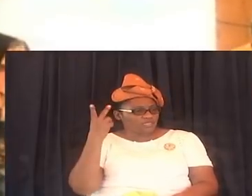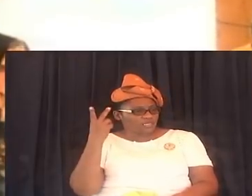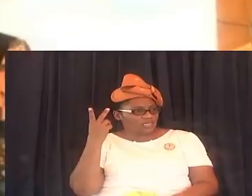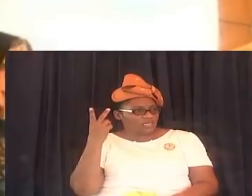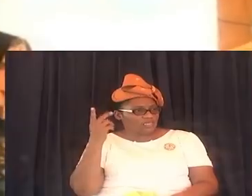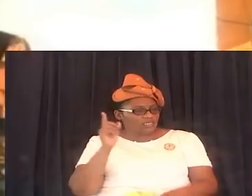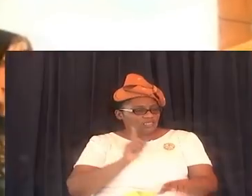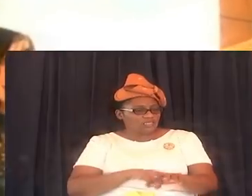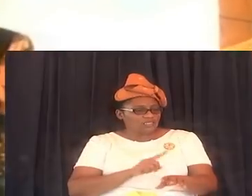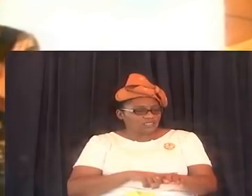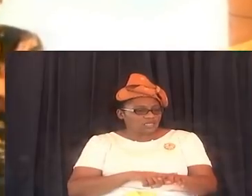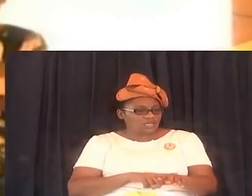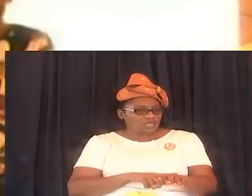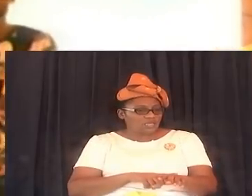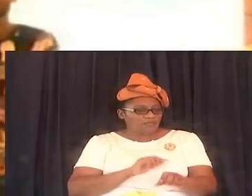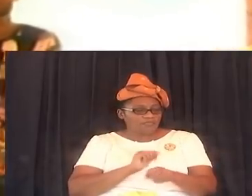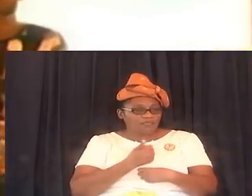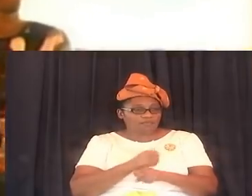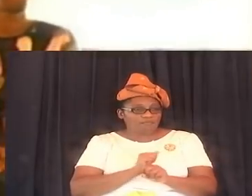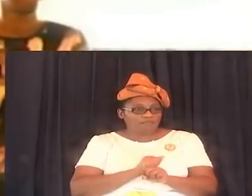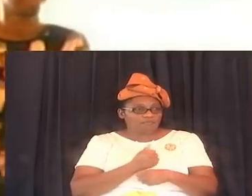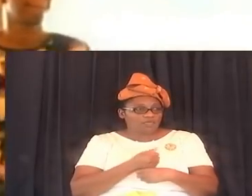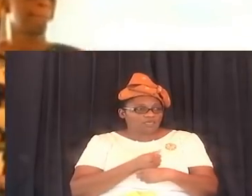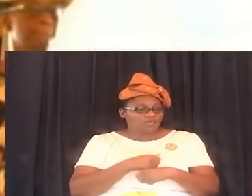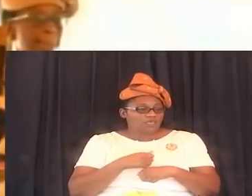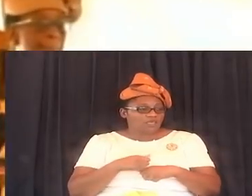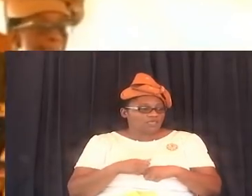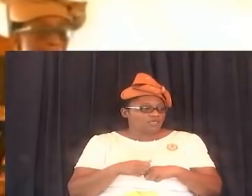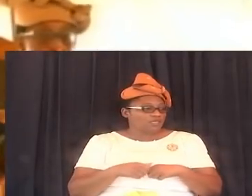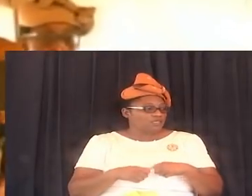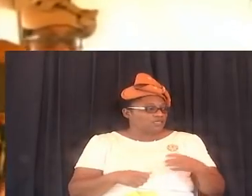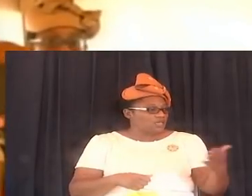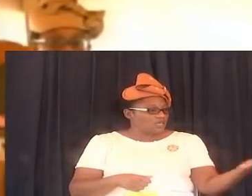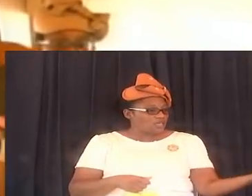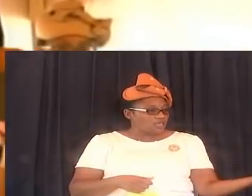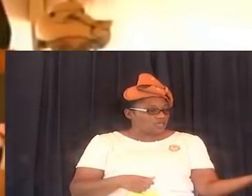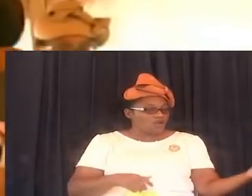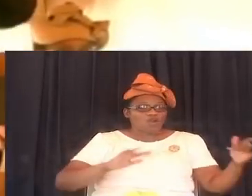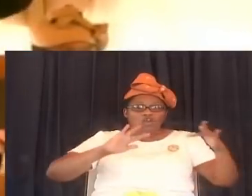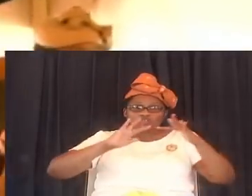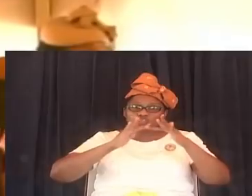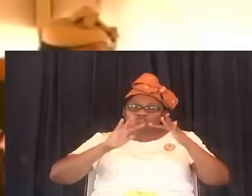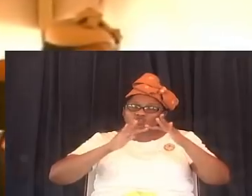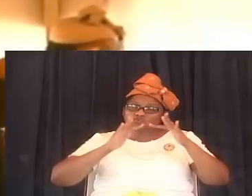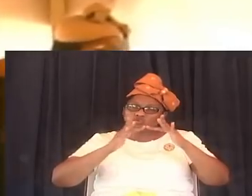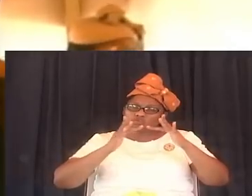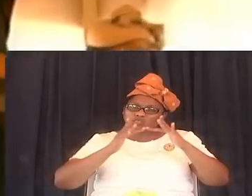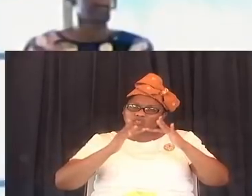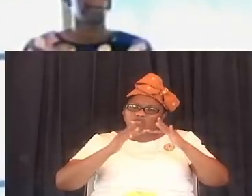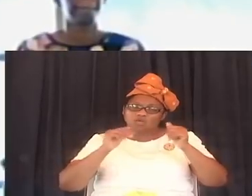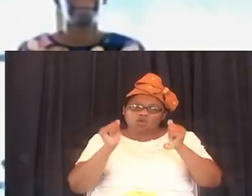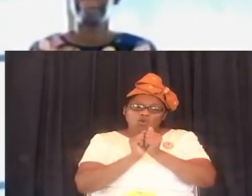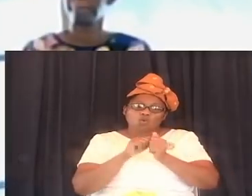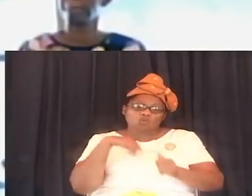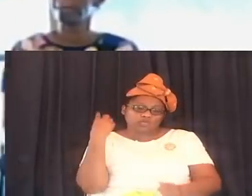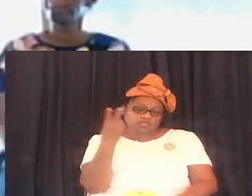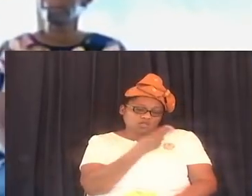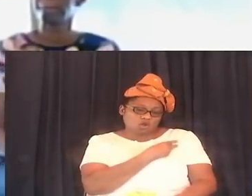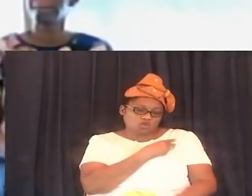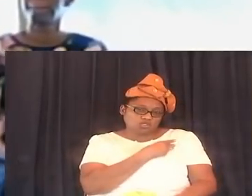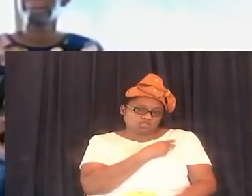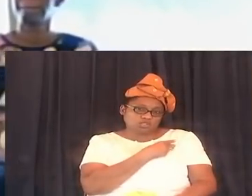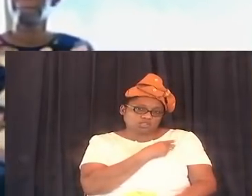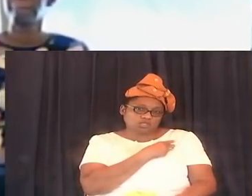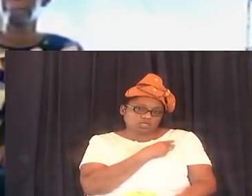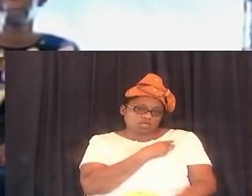coming in the house of God a way of life. God bless you in Jesus' name. To those who are streaming online, we greet